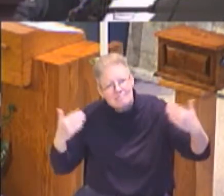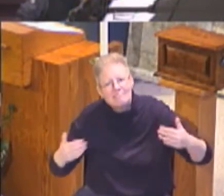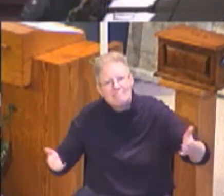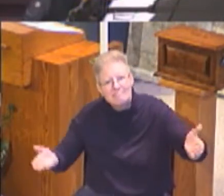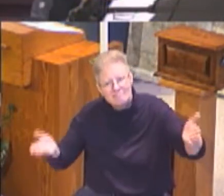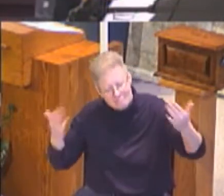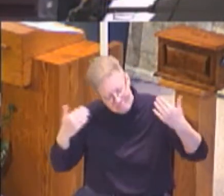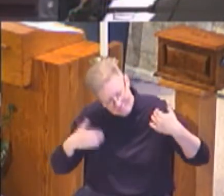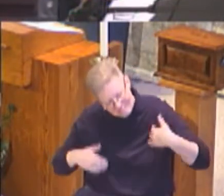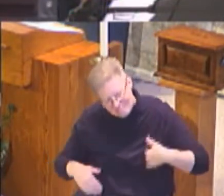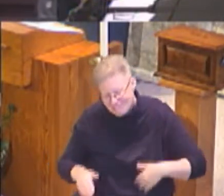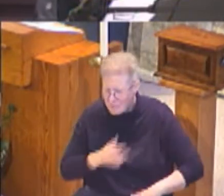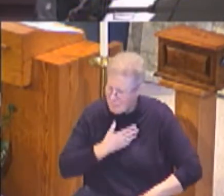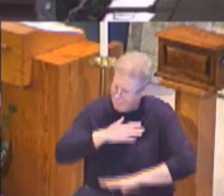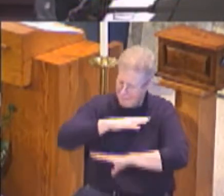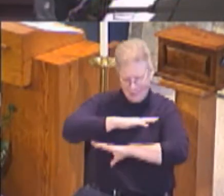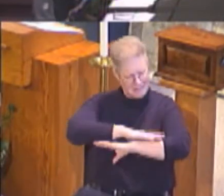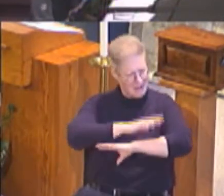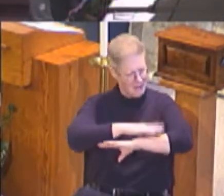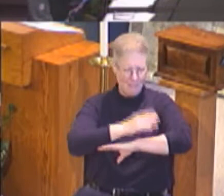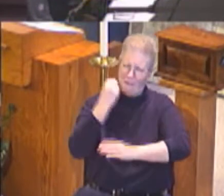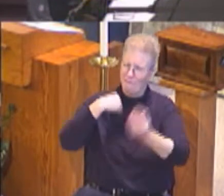right on up to my table,